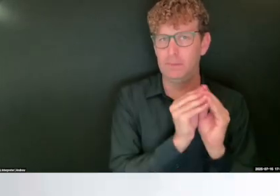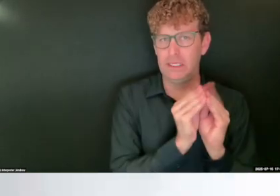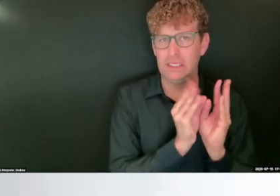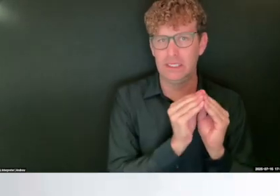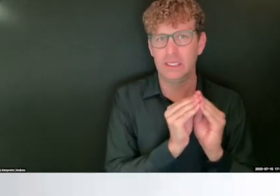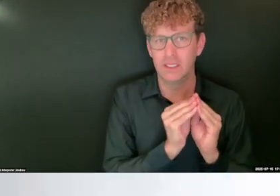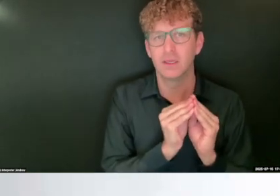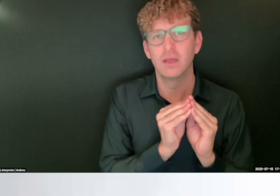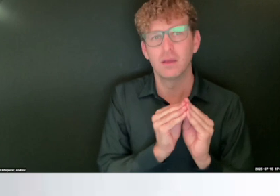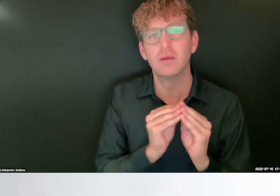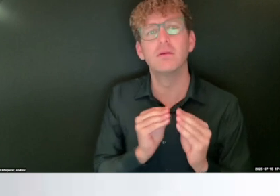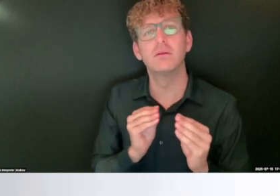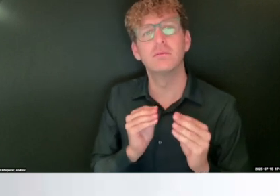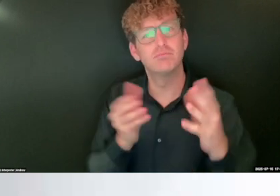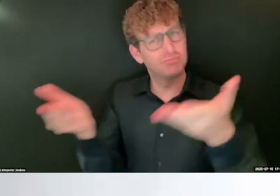hear individuals and